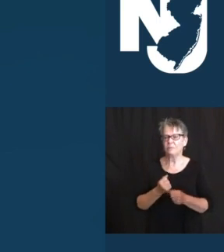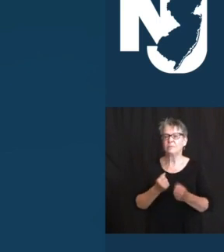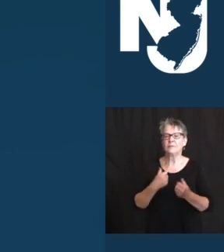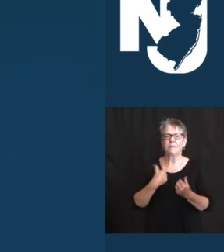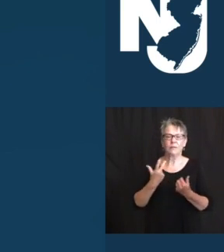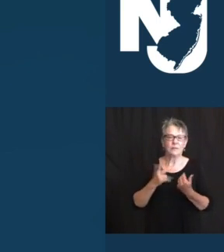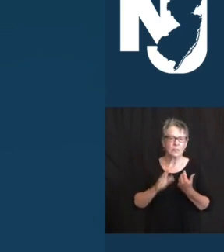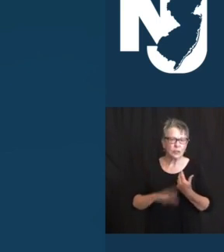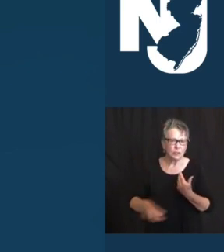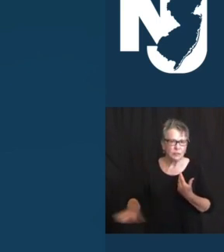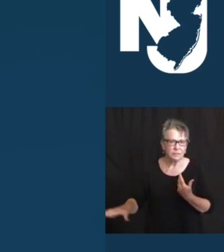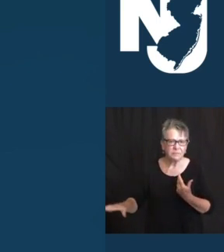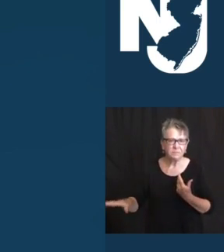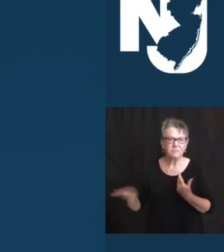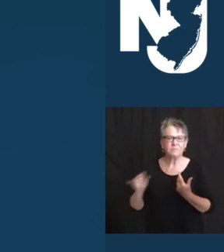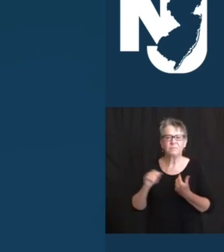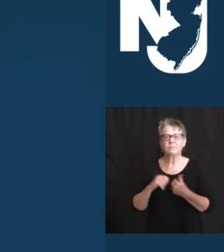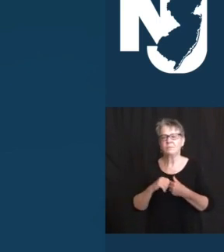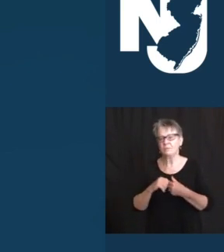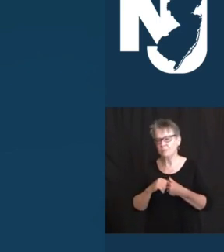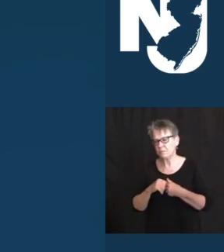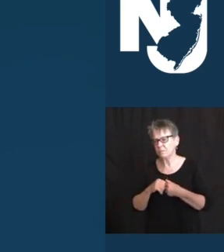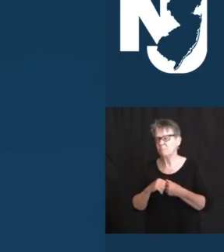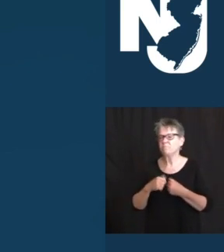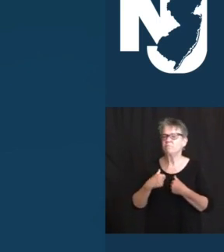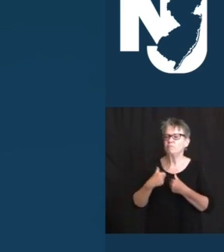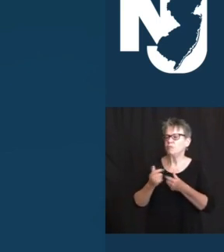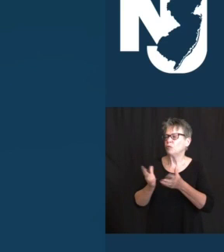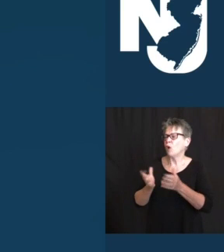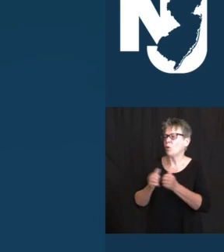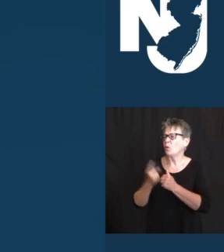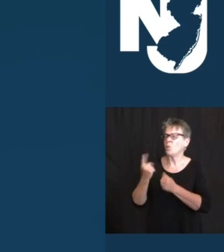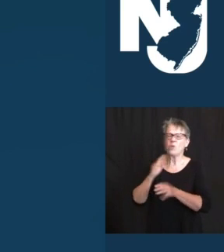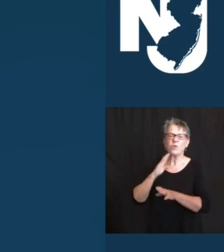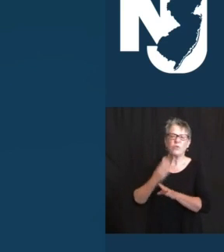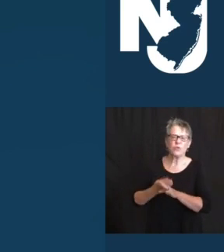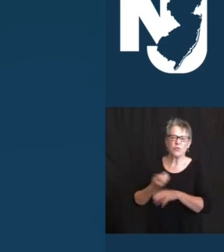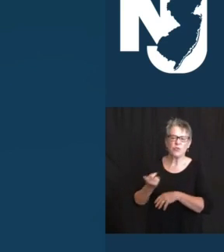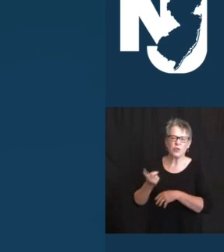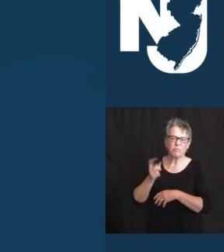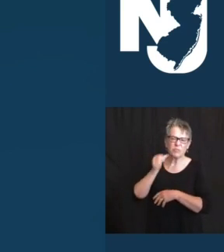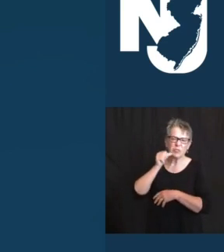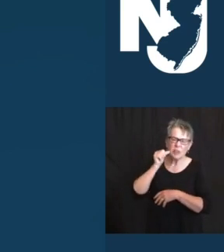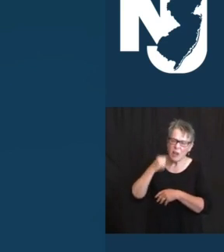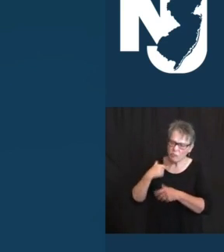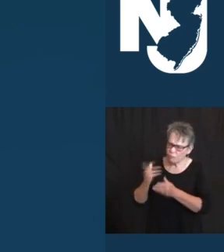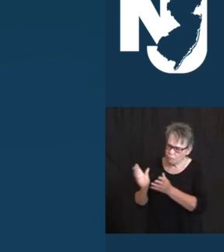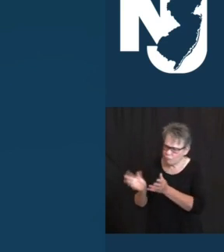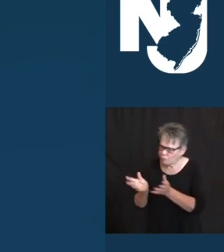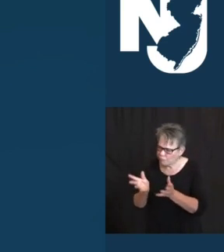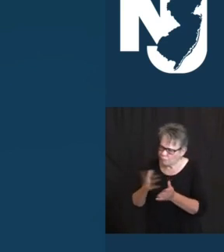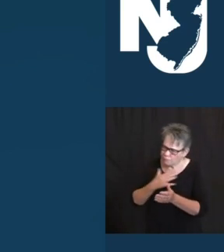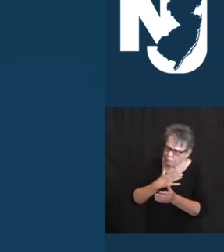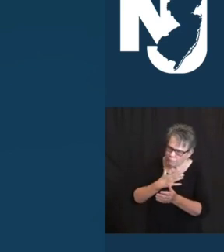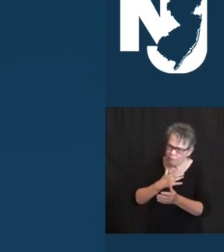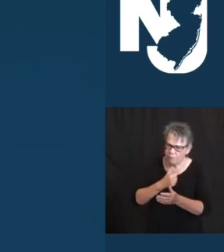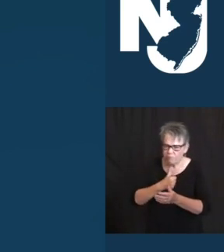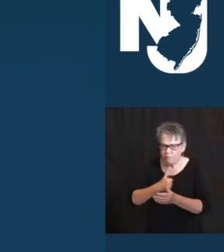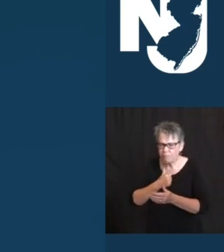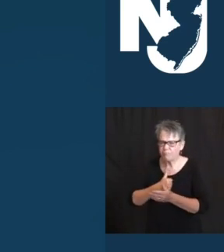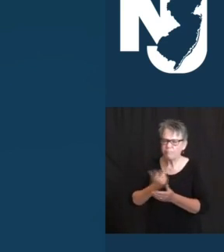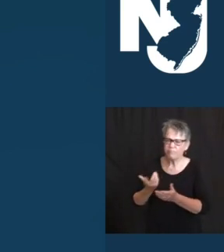the honor to speak with Cynthia, and she also wanted me to make sure that we keep her mom, Piera, who's recovering herself, in our